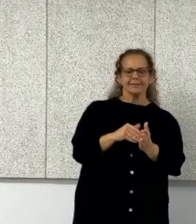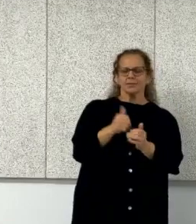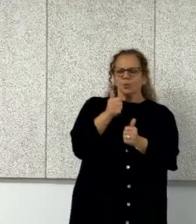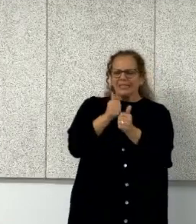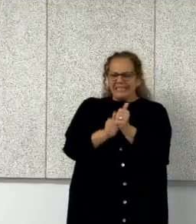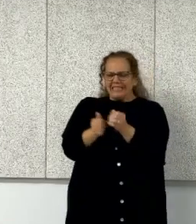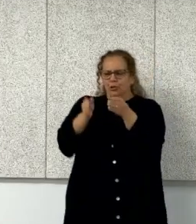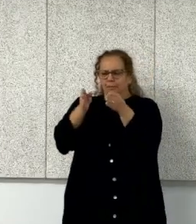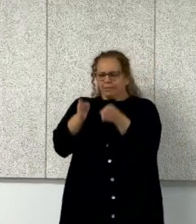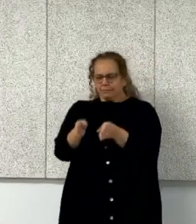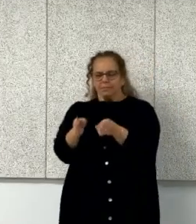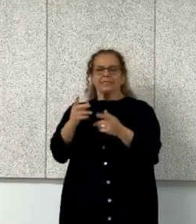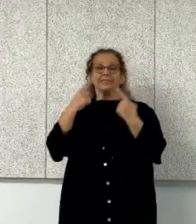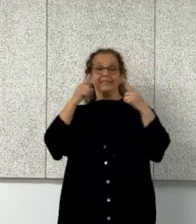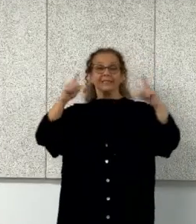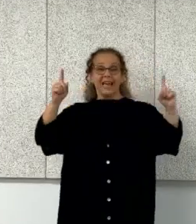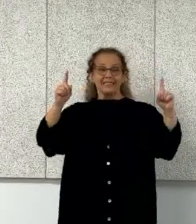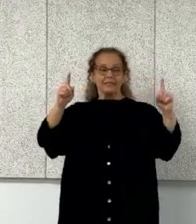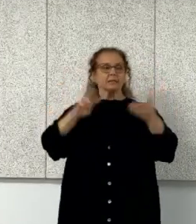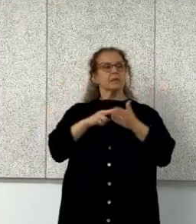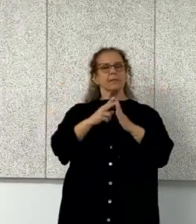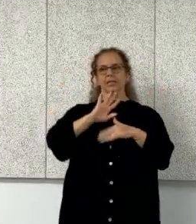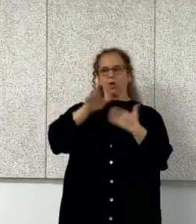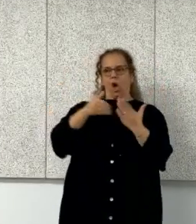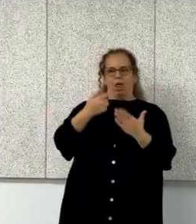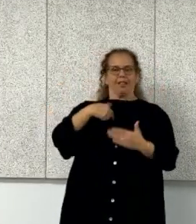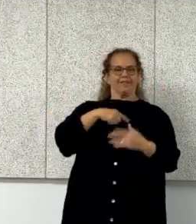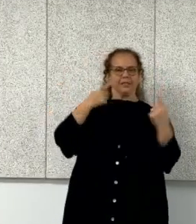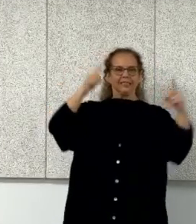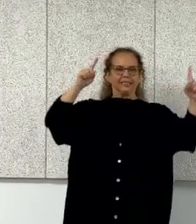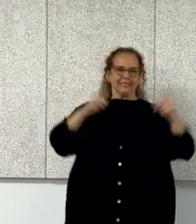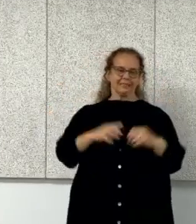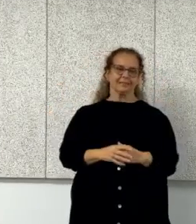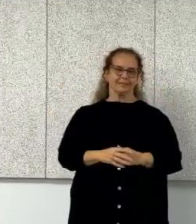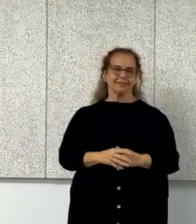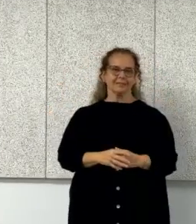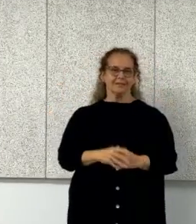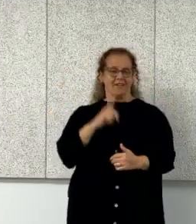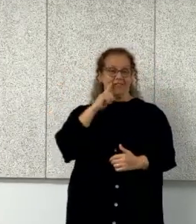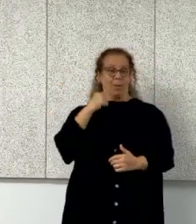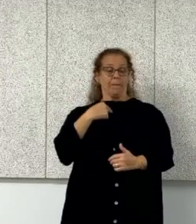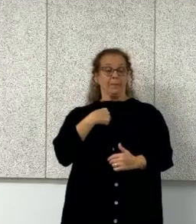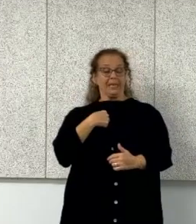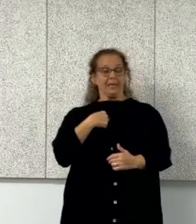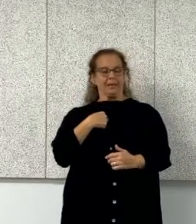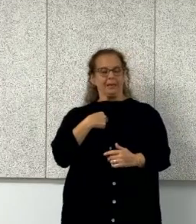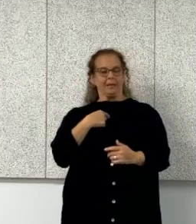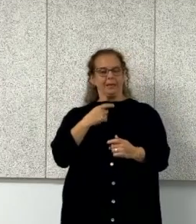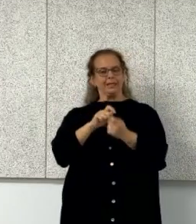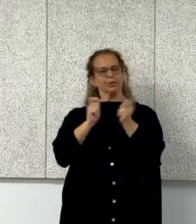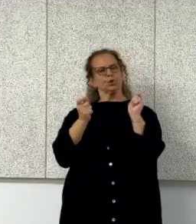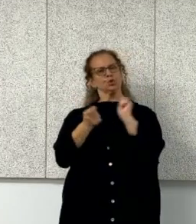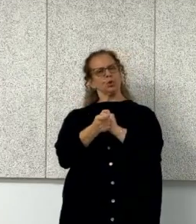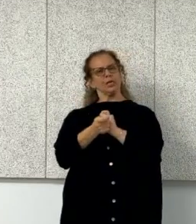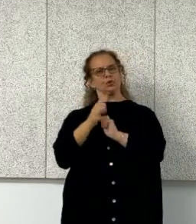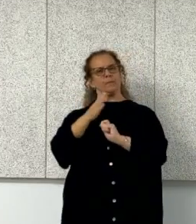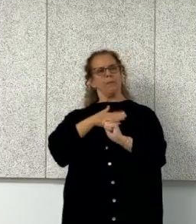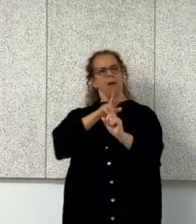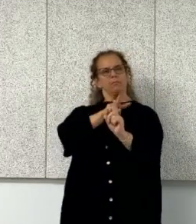us an opportunity. And it's really been, for me, it's changed the way that I look at the way